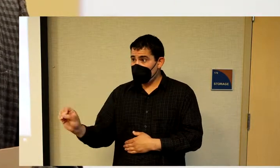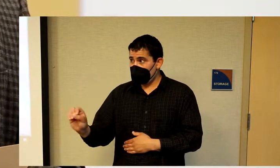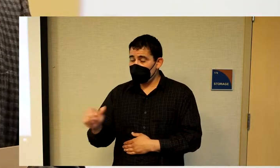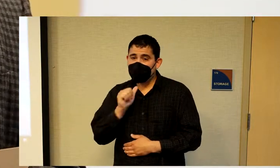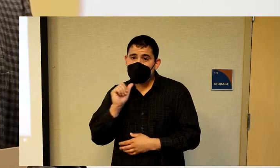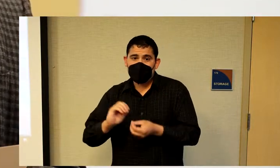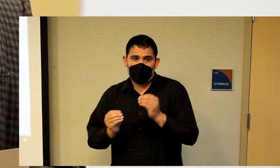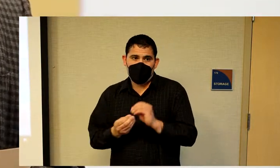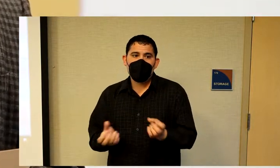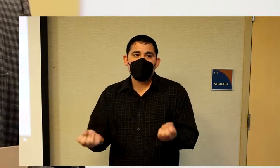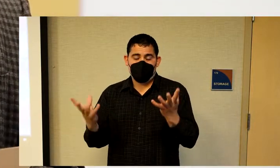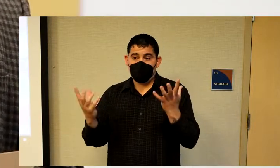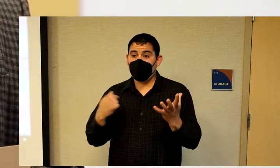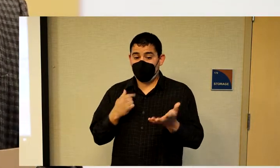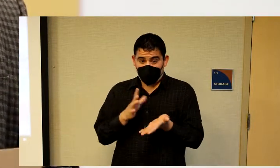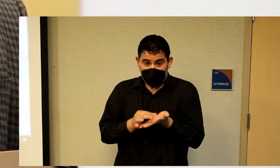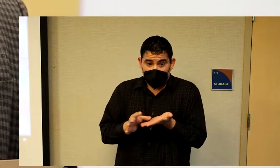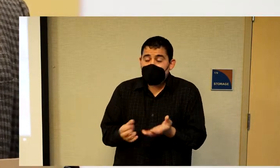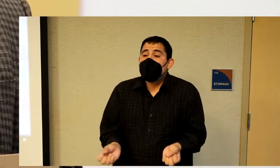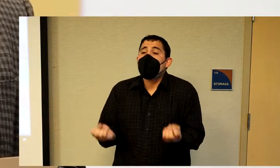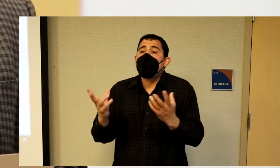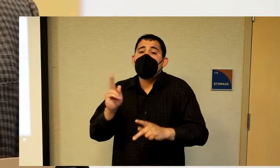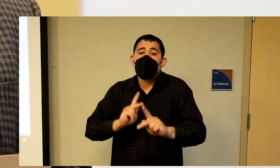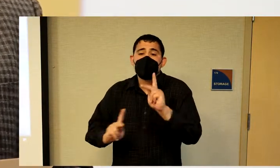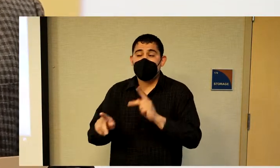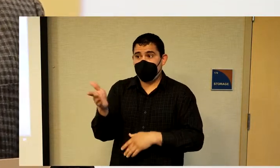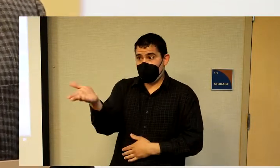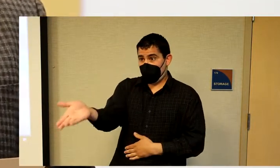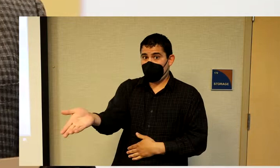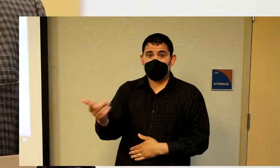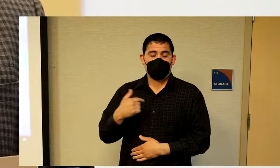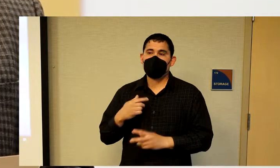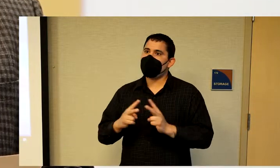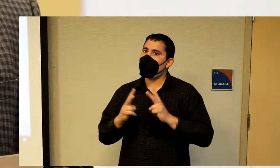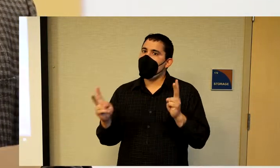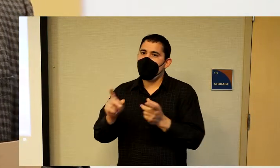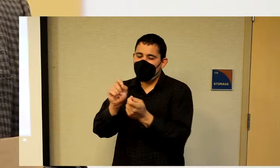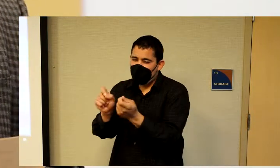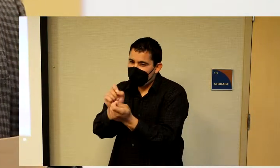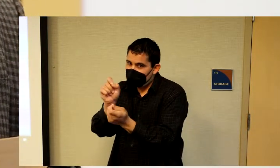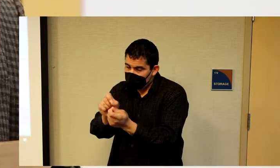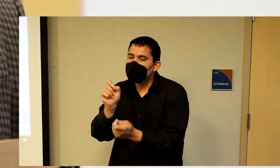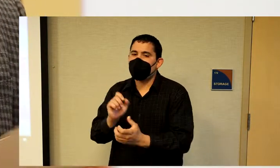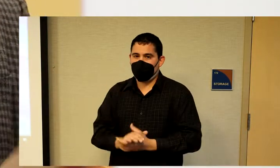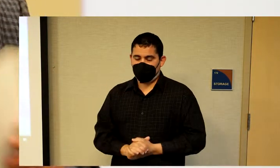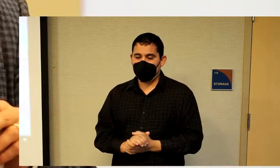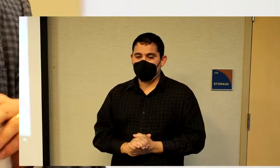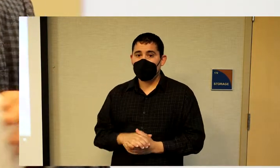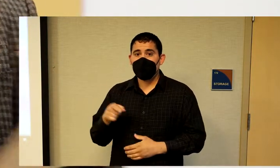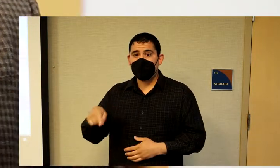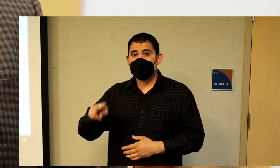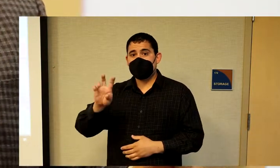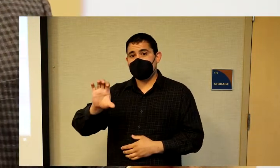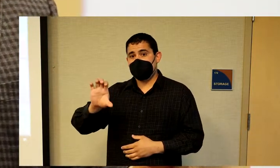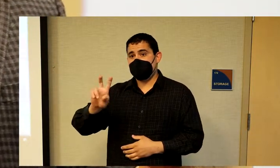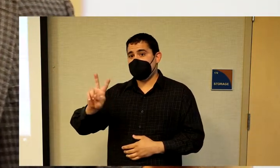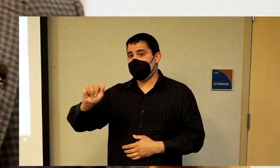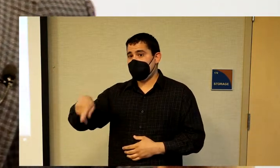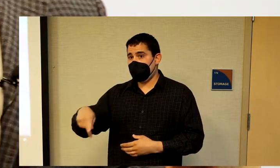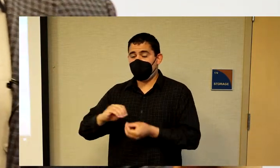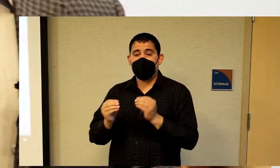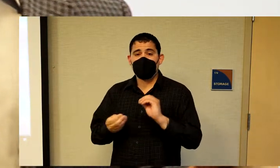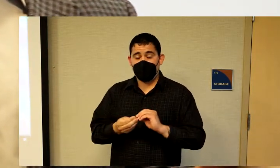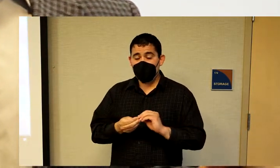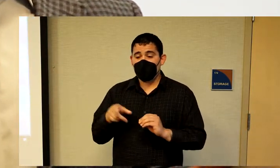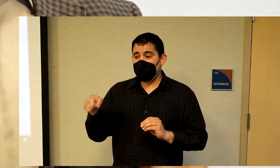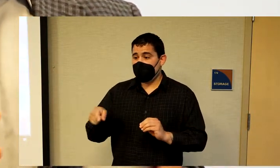When I count the bodies for the population equality, I'm very certain about what those are. When these CVAP numbers, which is the industry standard on how you